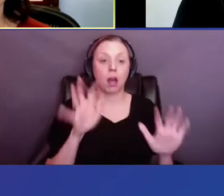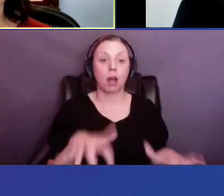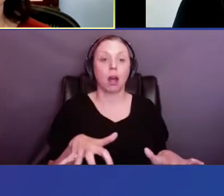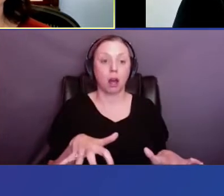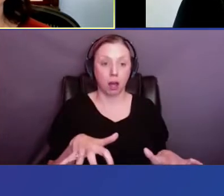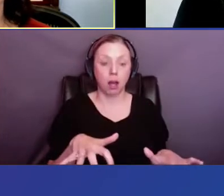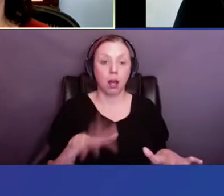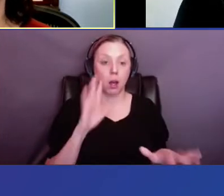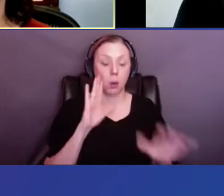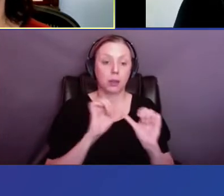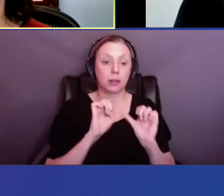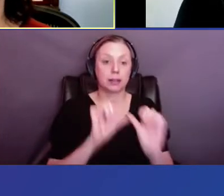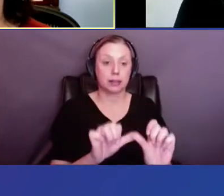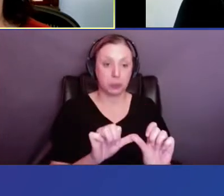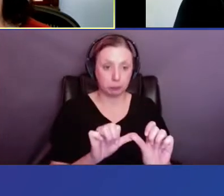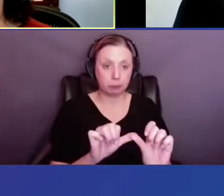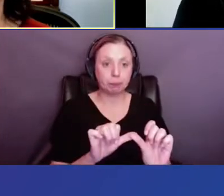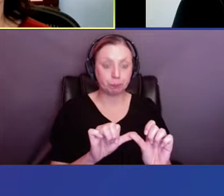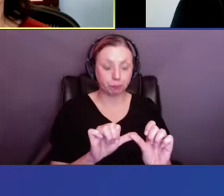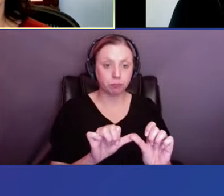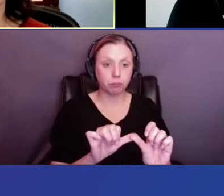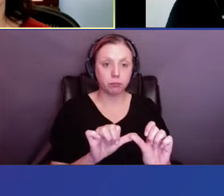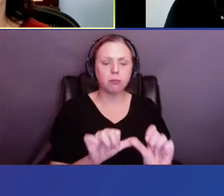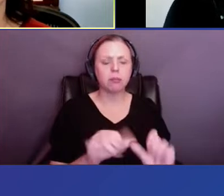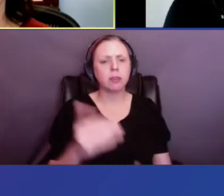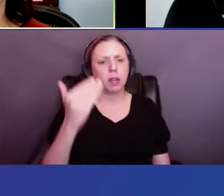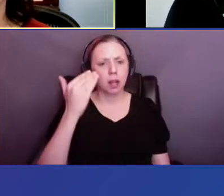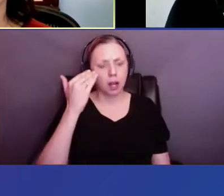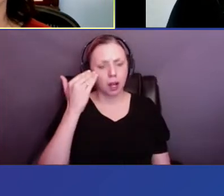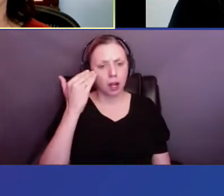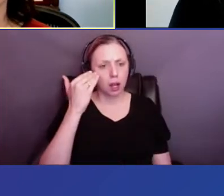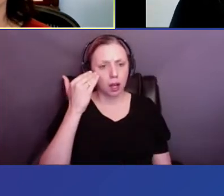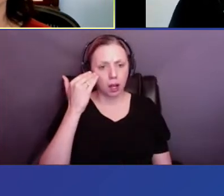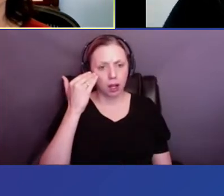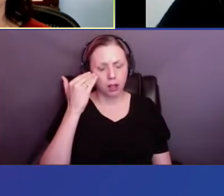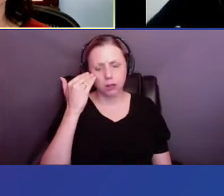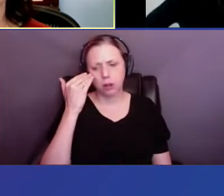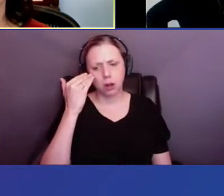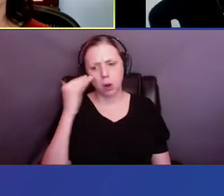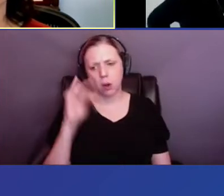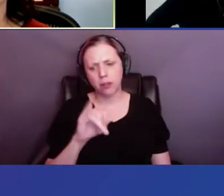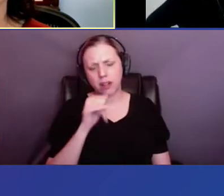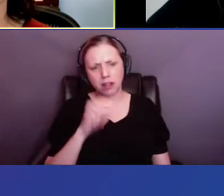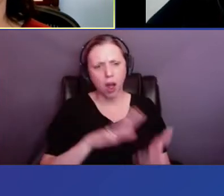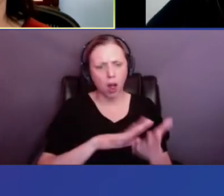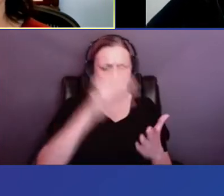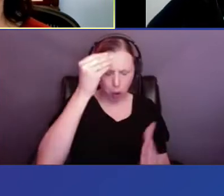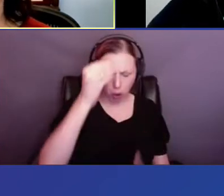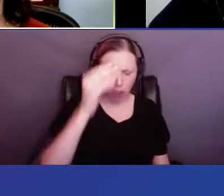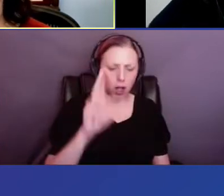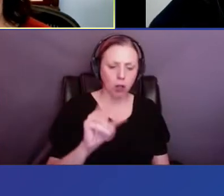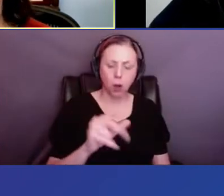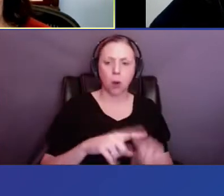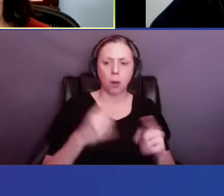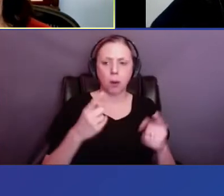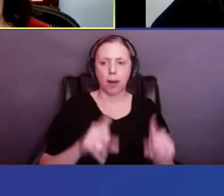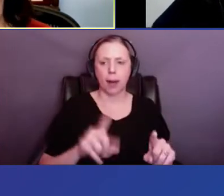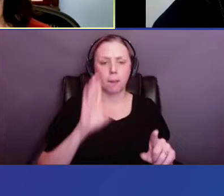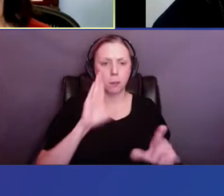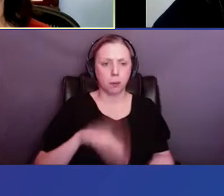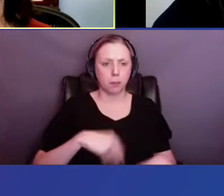it continues. And I know this is not technically a learning, but it is something that gives pause, I